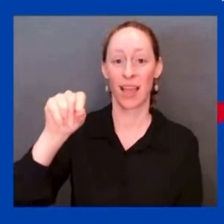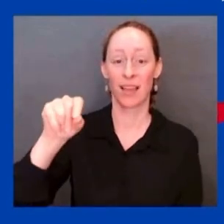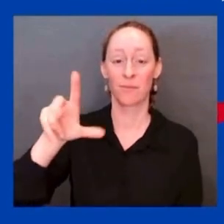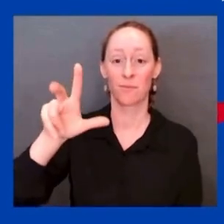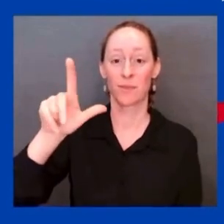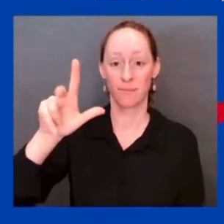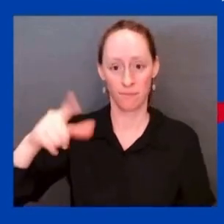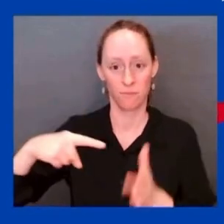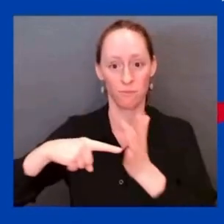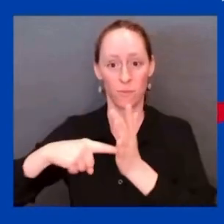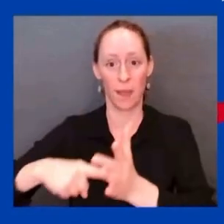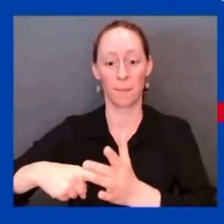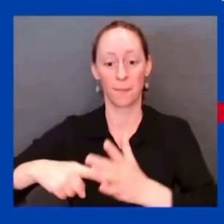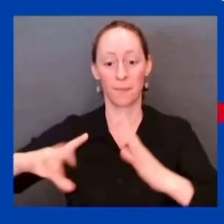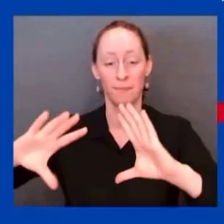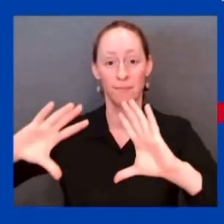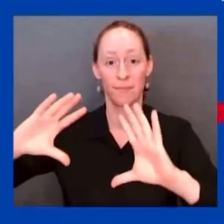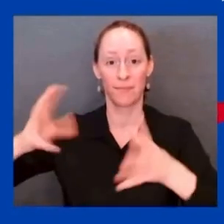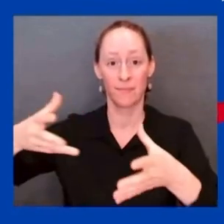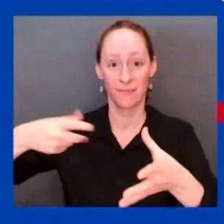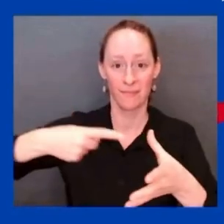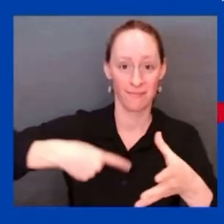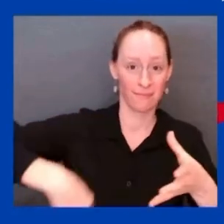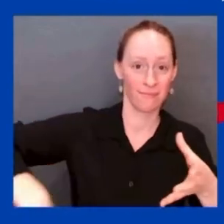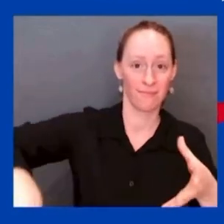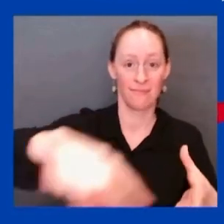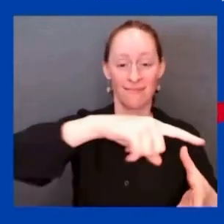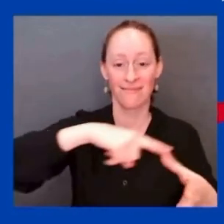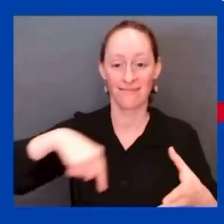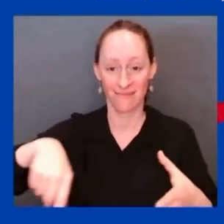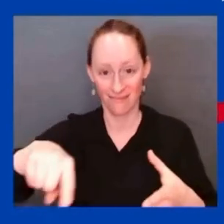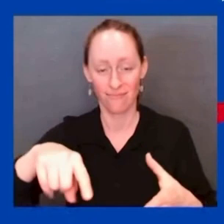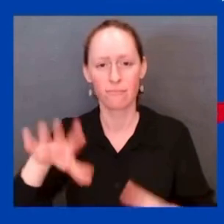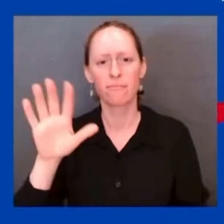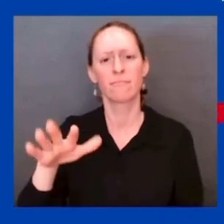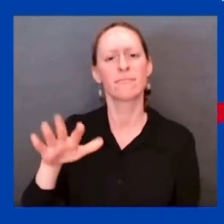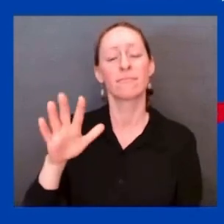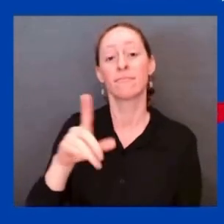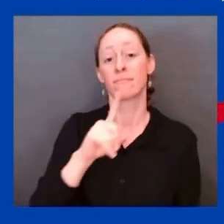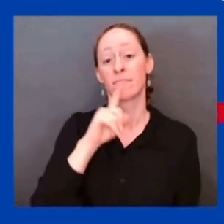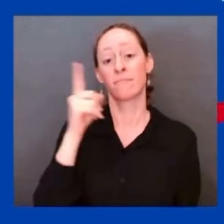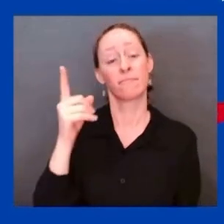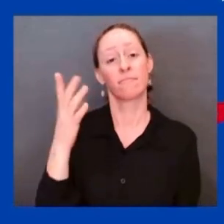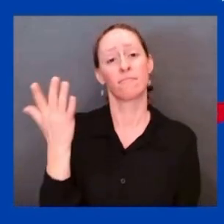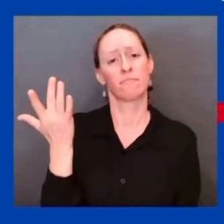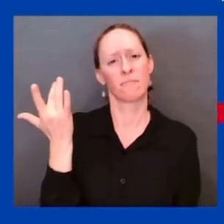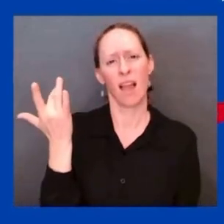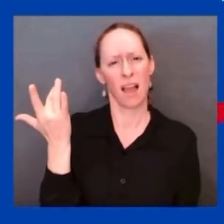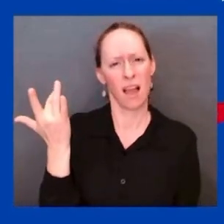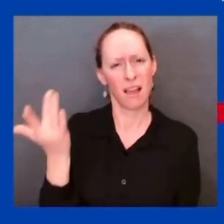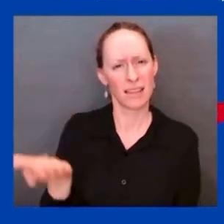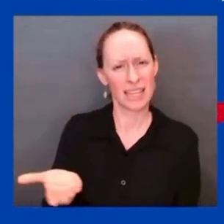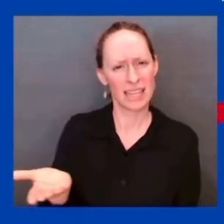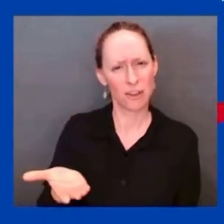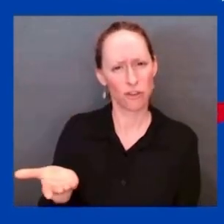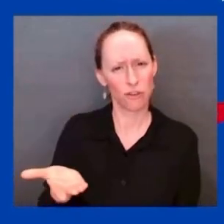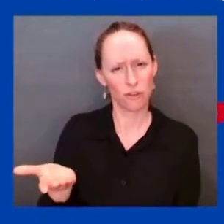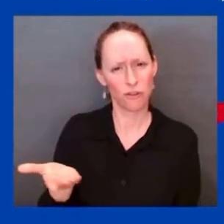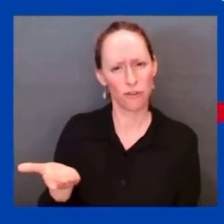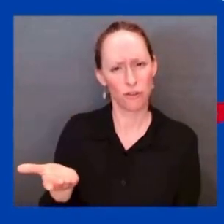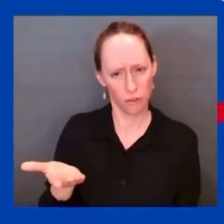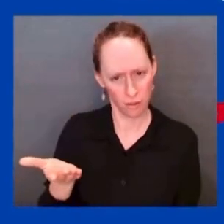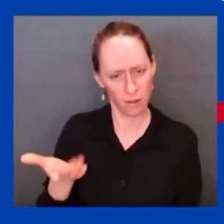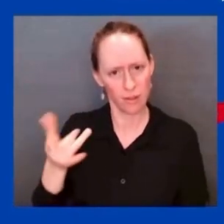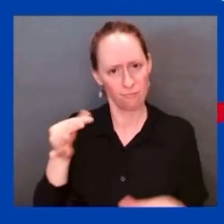you, their other closest friends, a little bit about what the work and the dedication and the